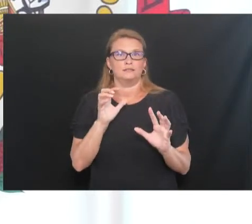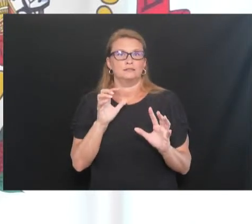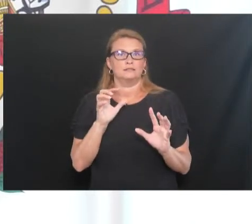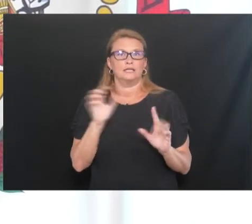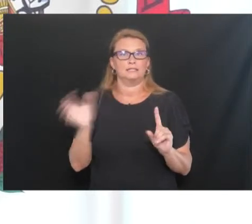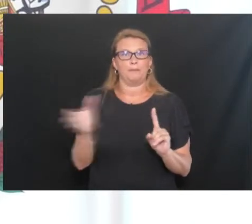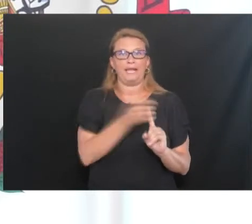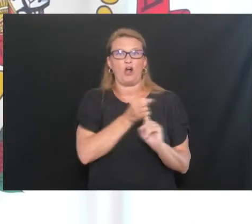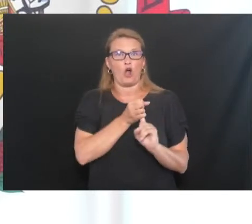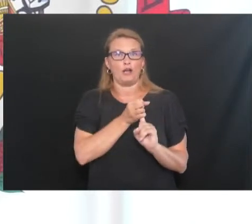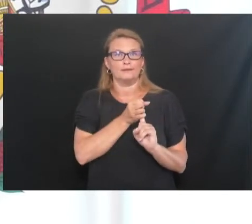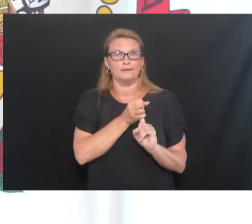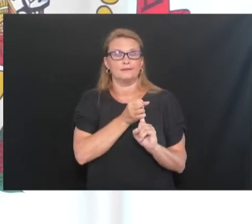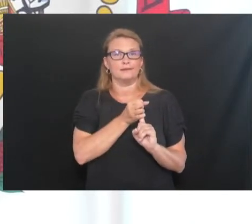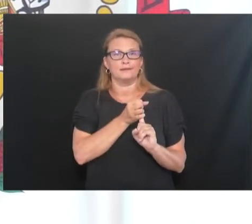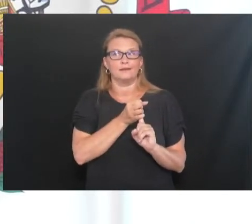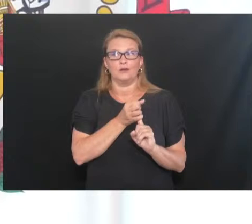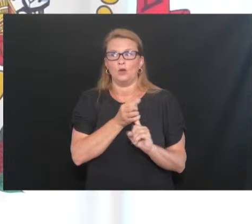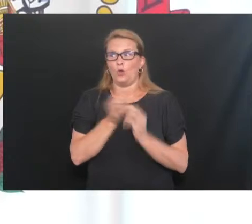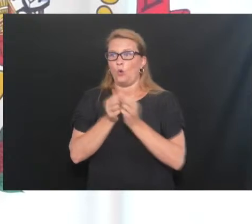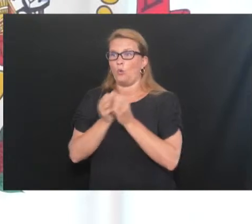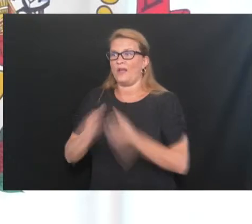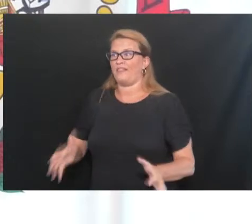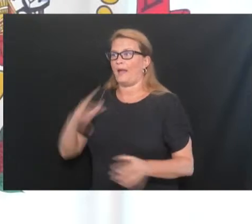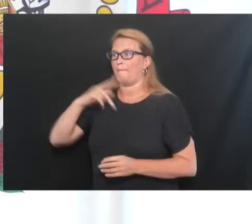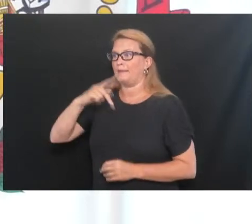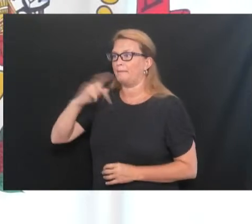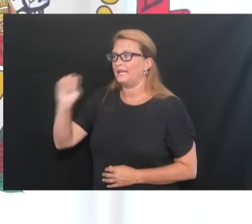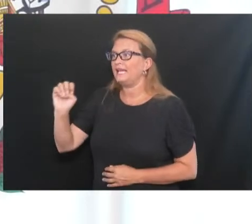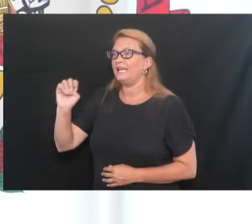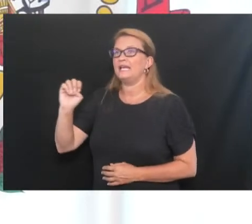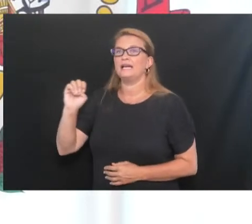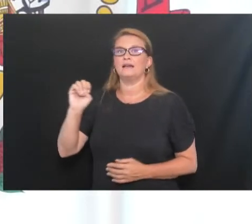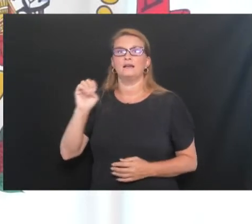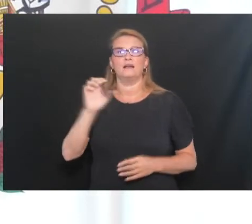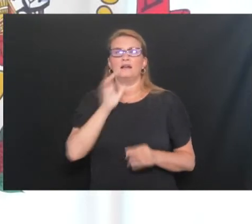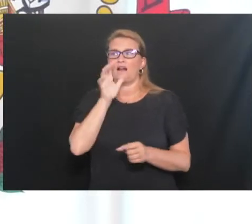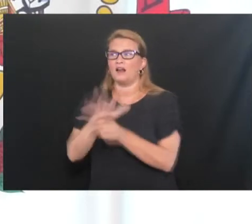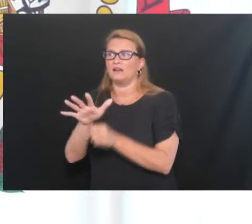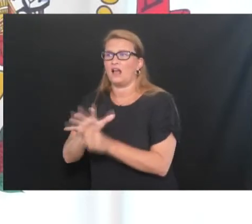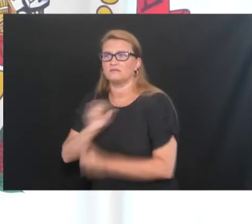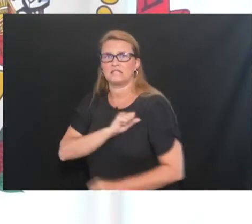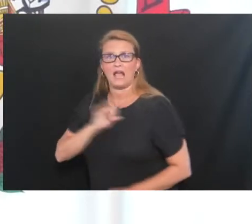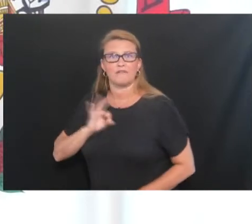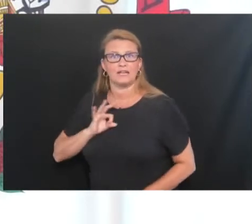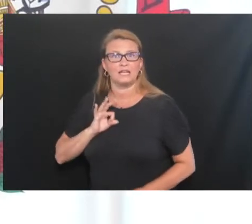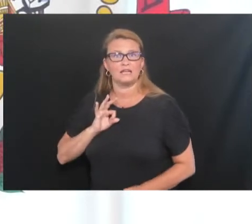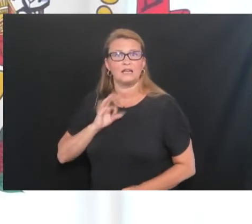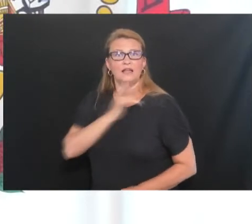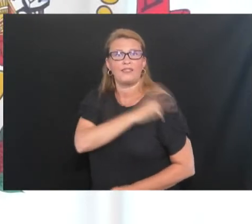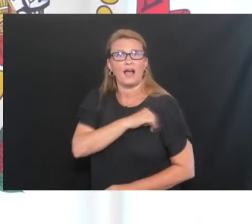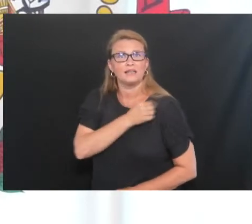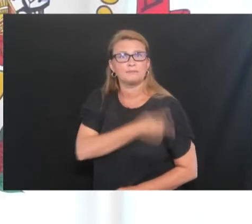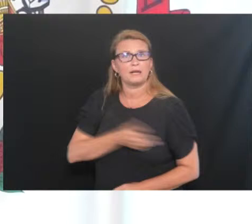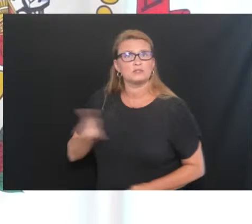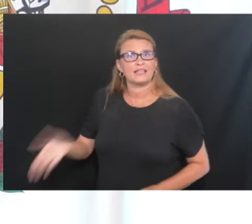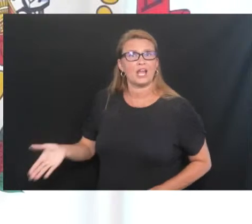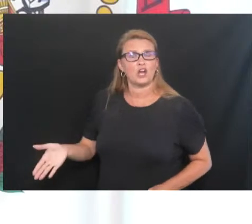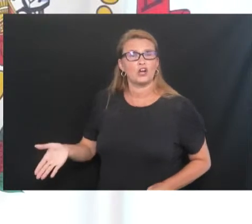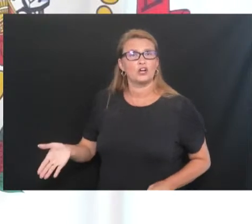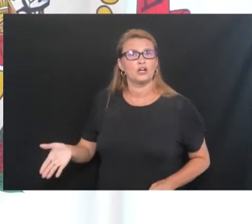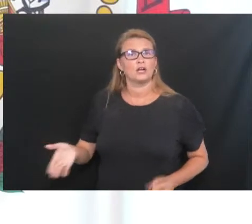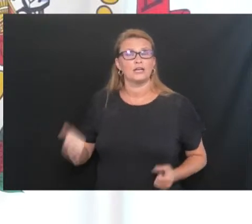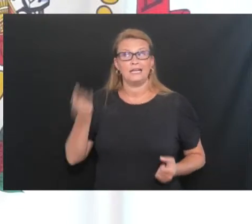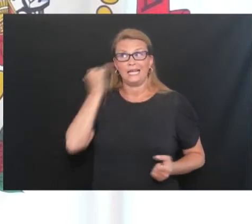know, in a situation where we don't have adequate PPE or staffing or whatever it may be at our hospitals if we have a